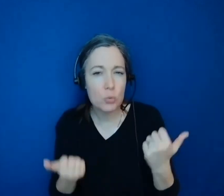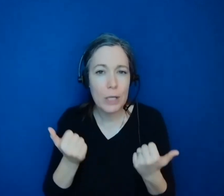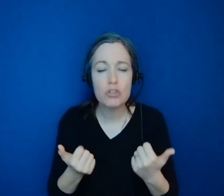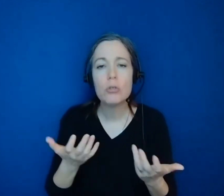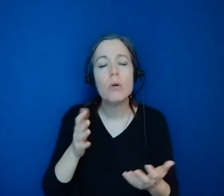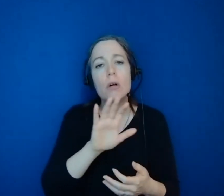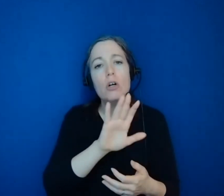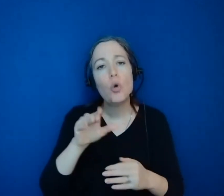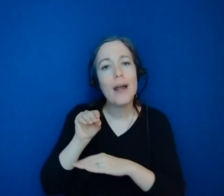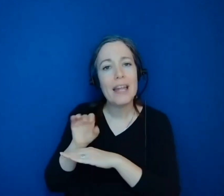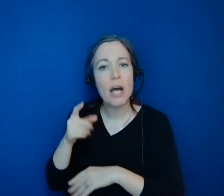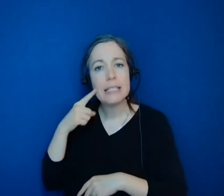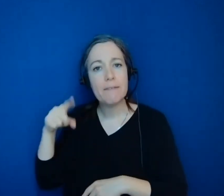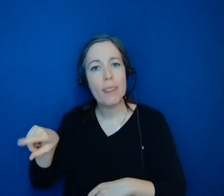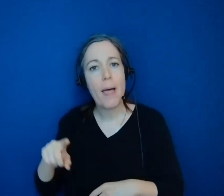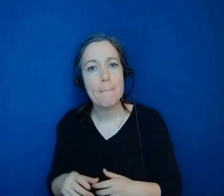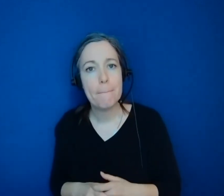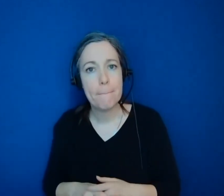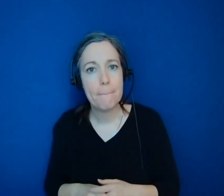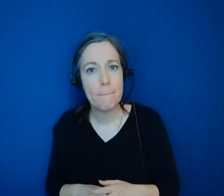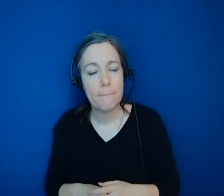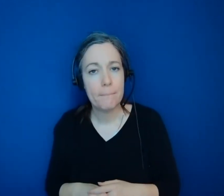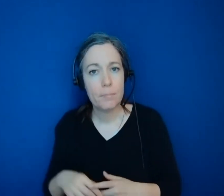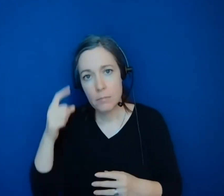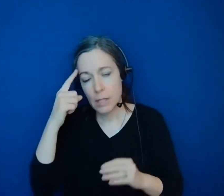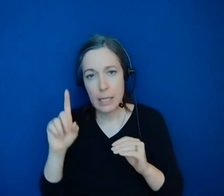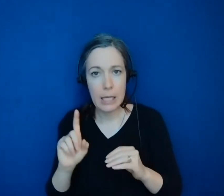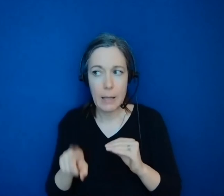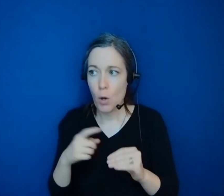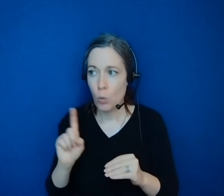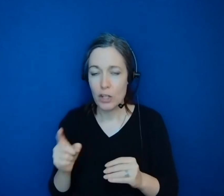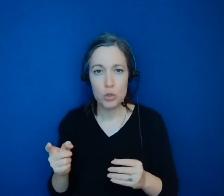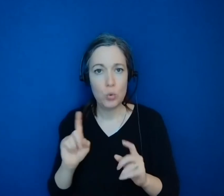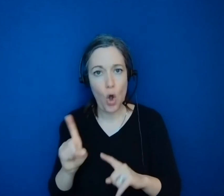them when kind of weighing their options and considering where to attend after high school.